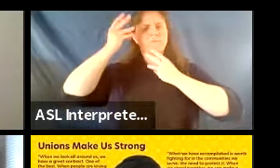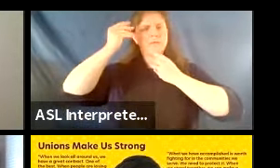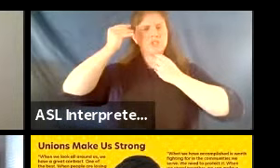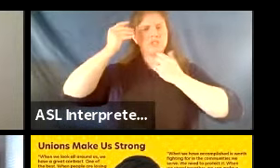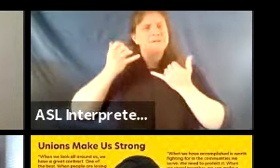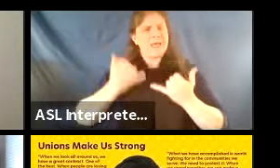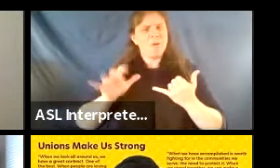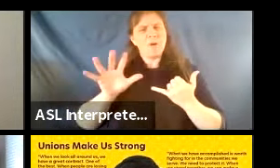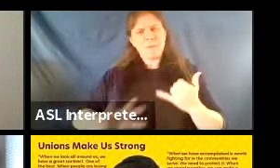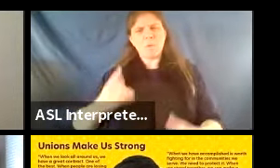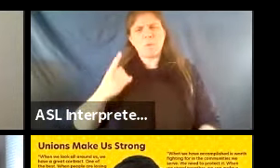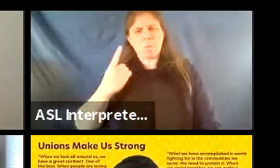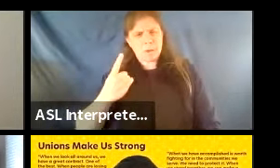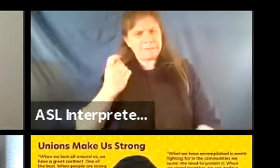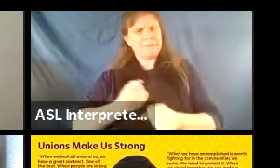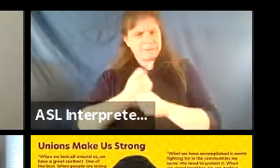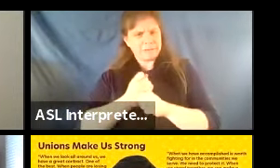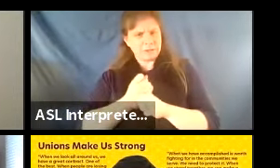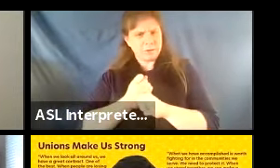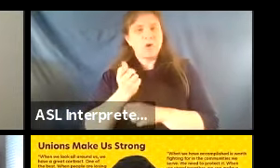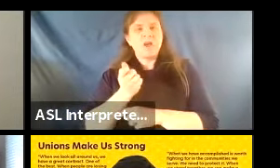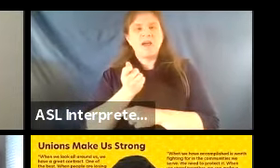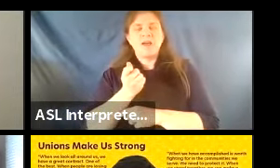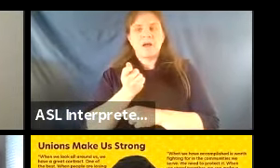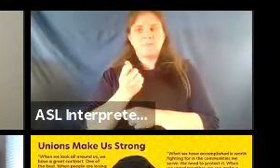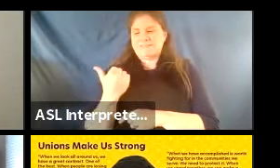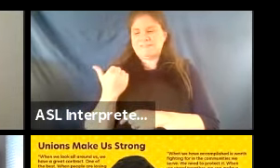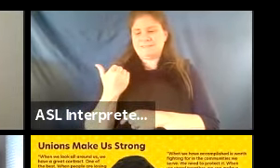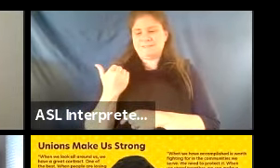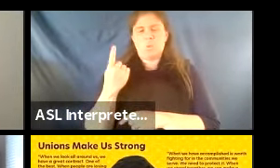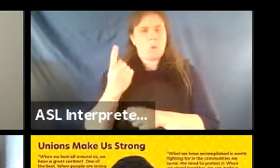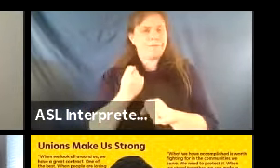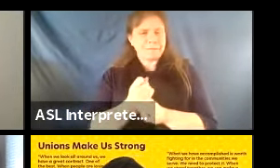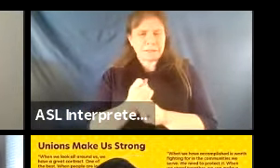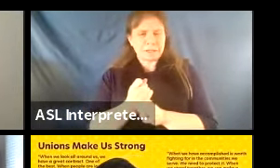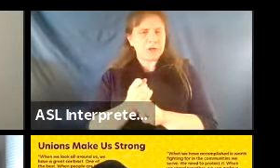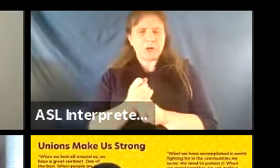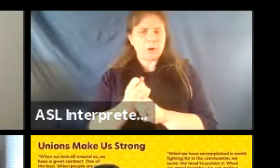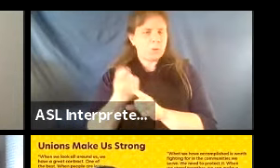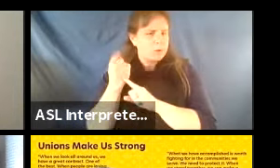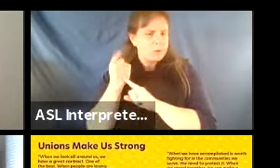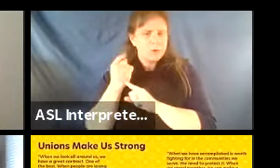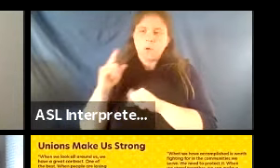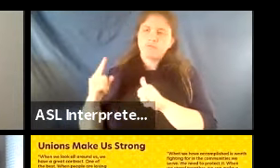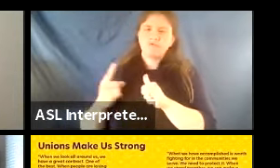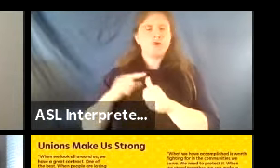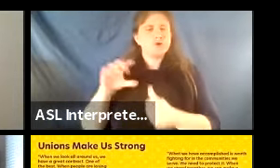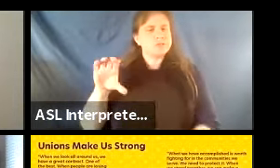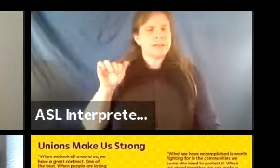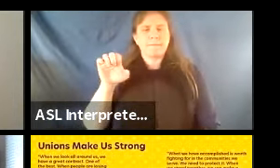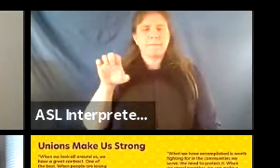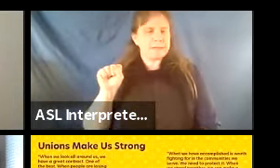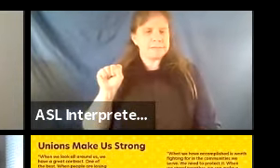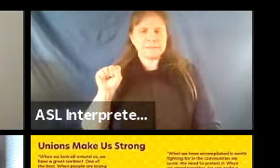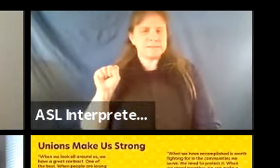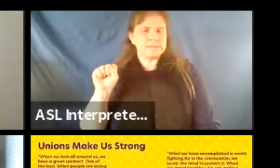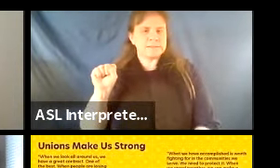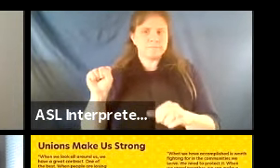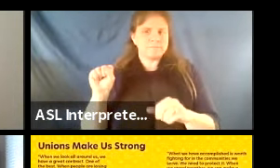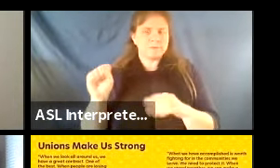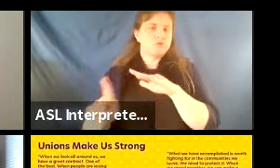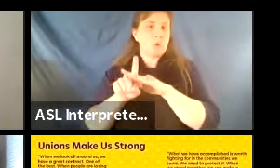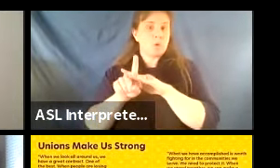There's been a few anniversaries recently. The first, cases in the United States. I remember very vividly first activating when I was at the local public health